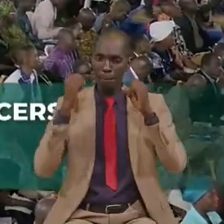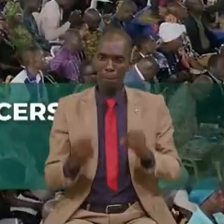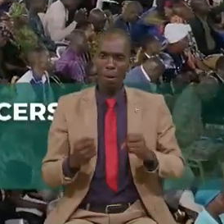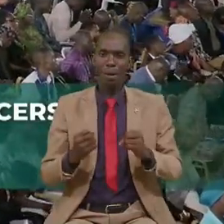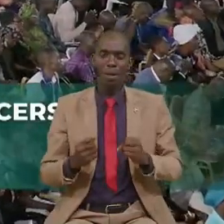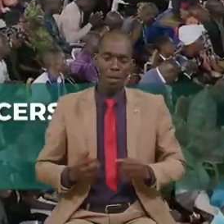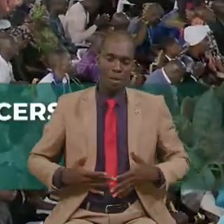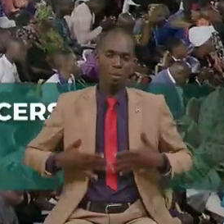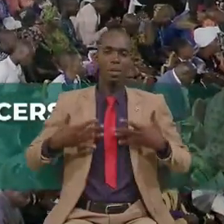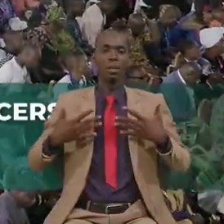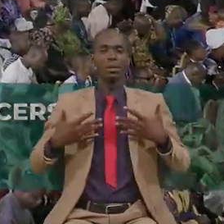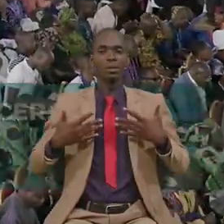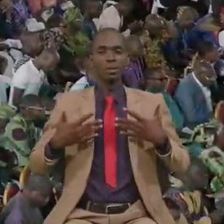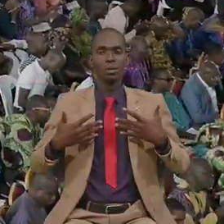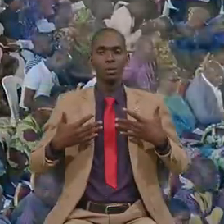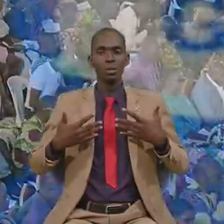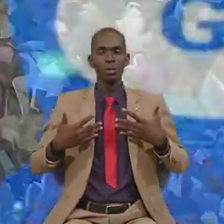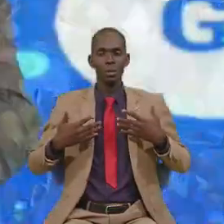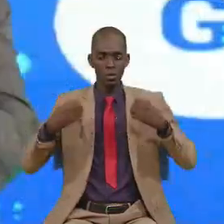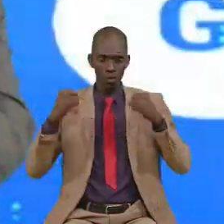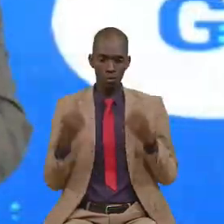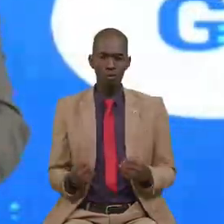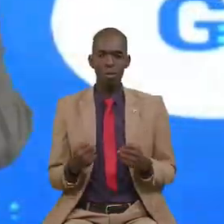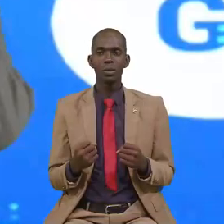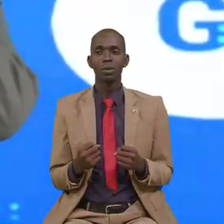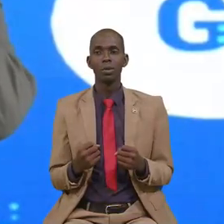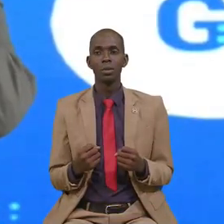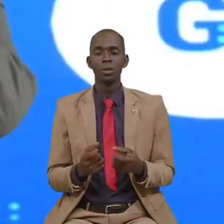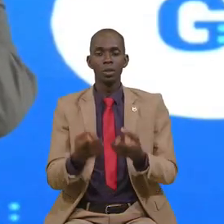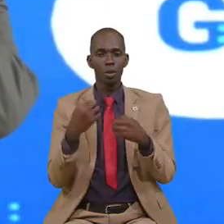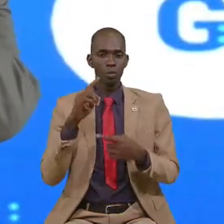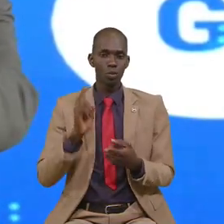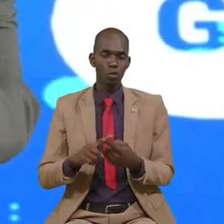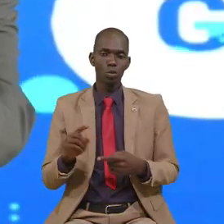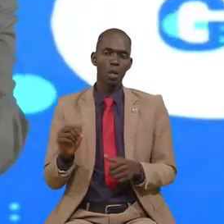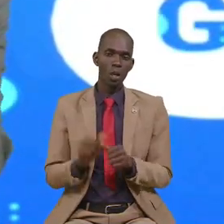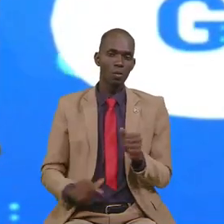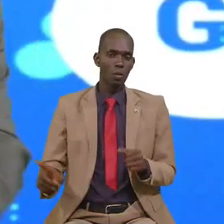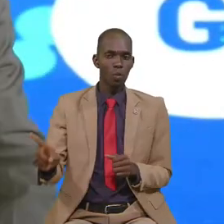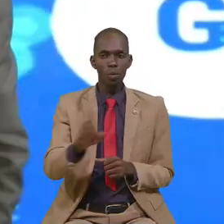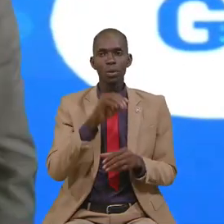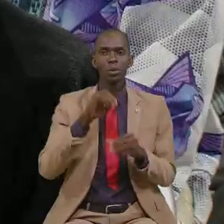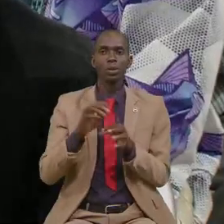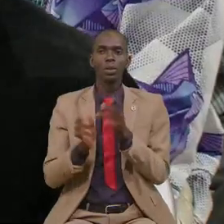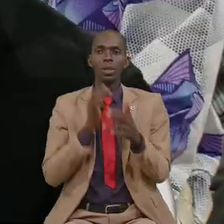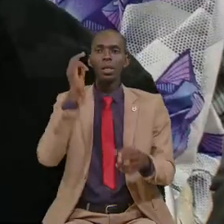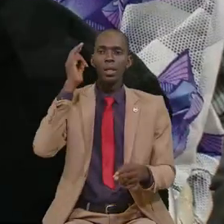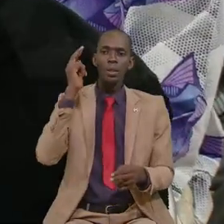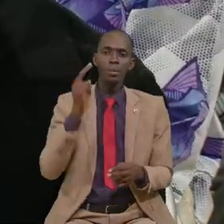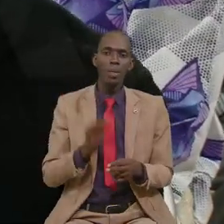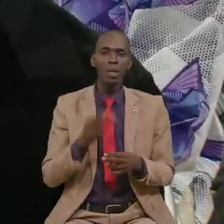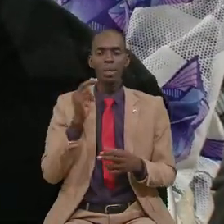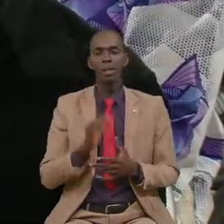life, vitality, come into everyone in Jesus'